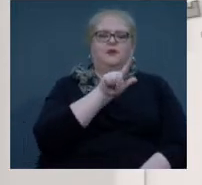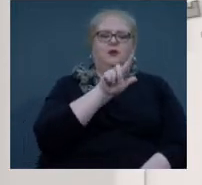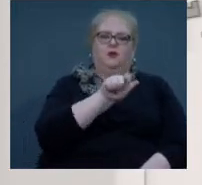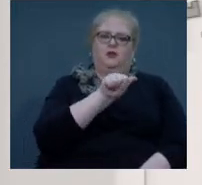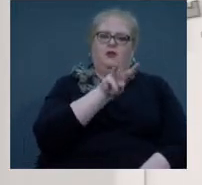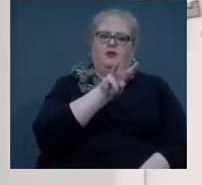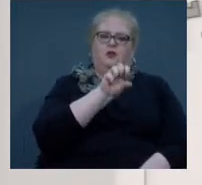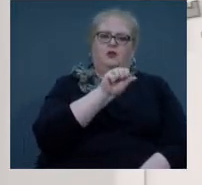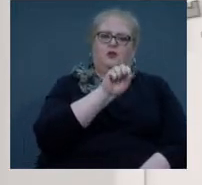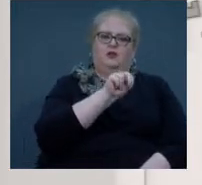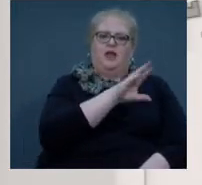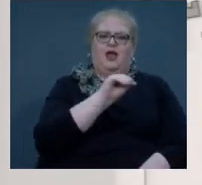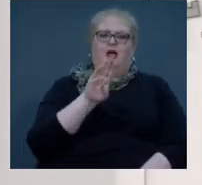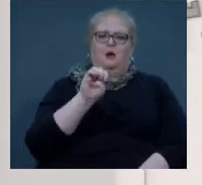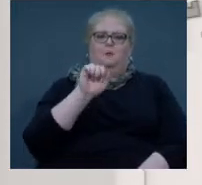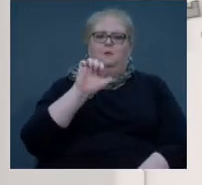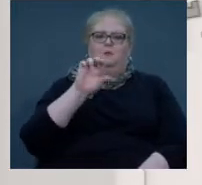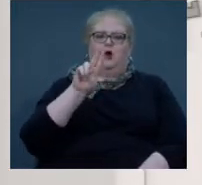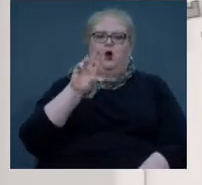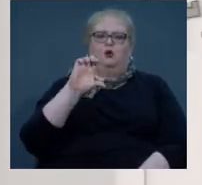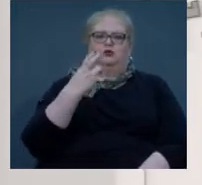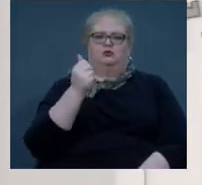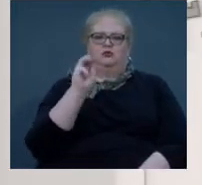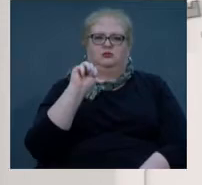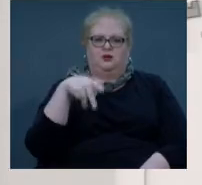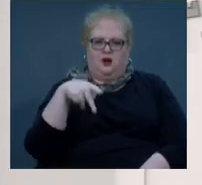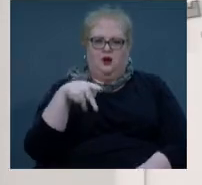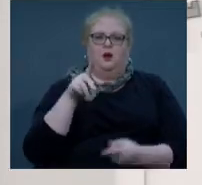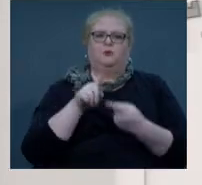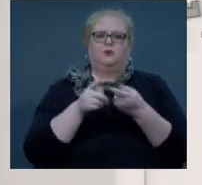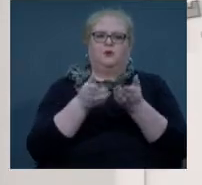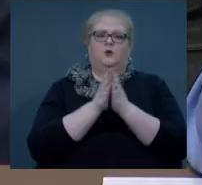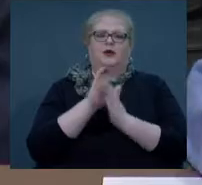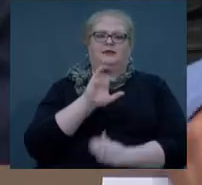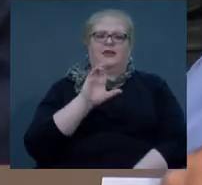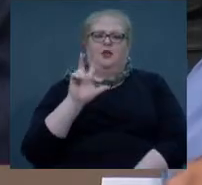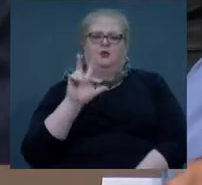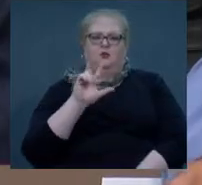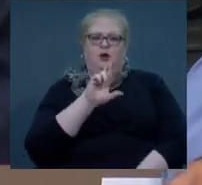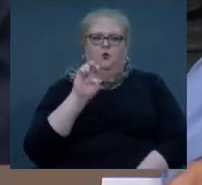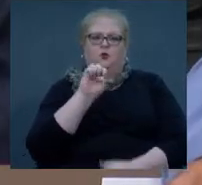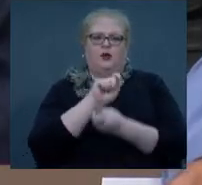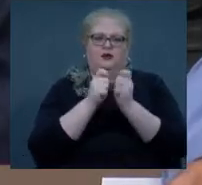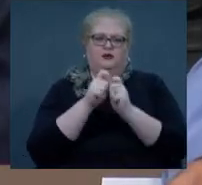Road. Staff recommends approval of the requested C3 rezoning. Item number 1,